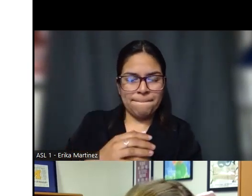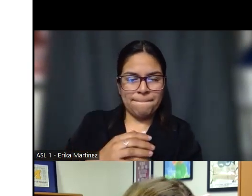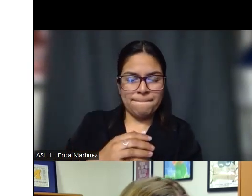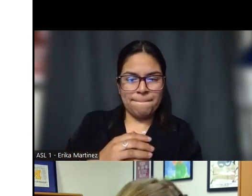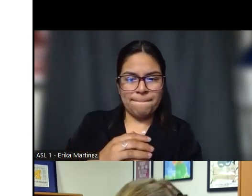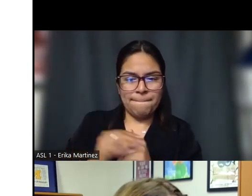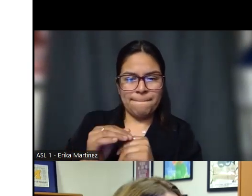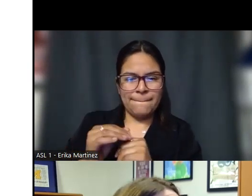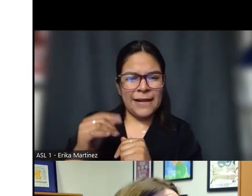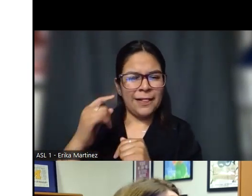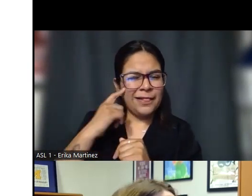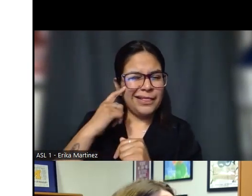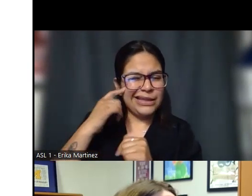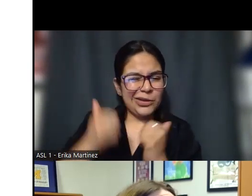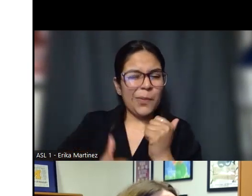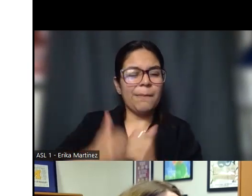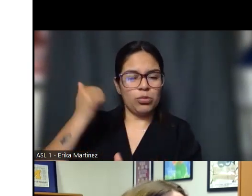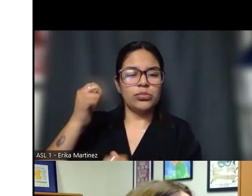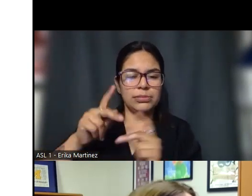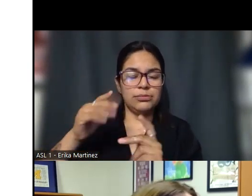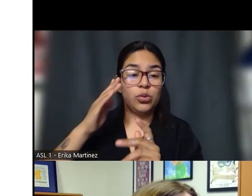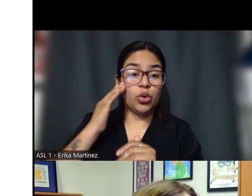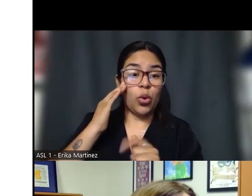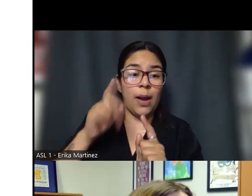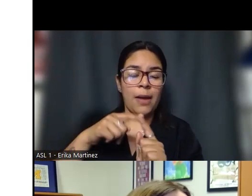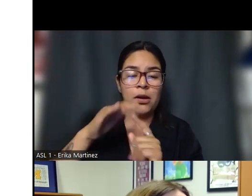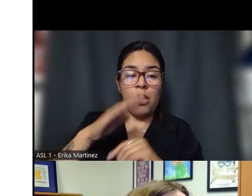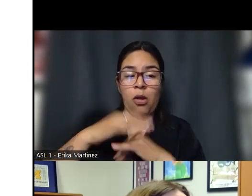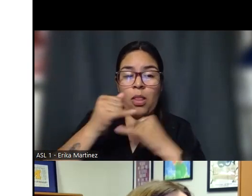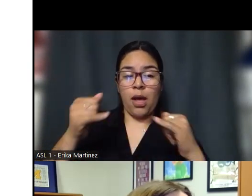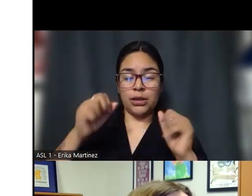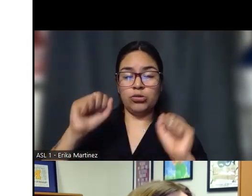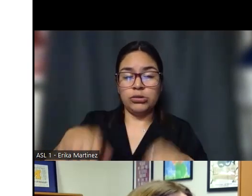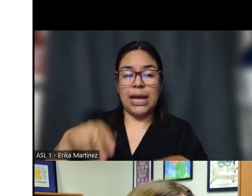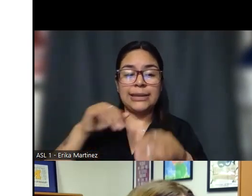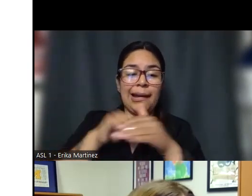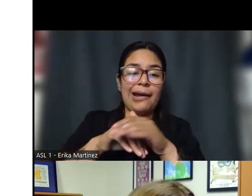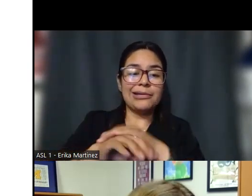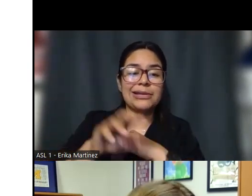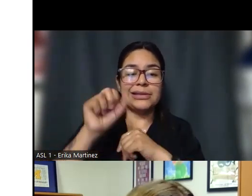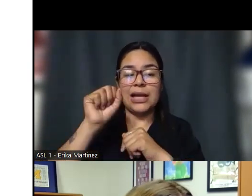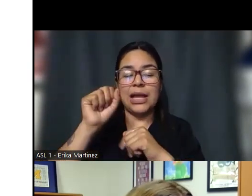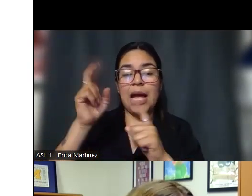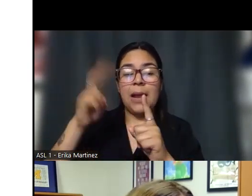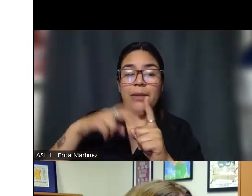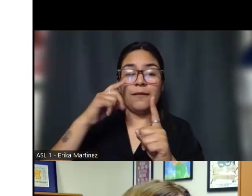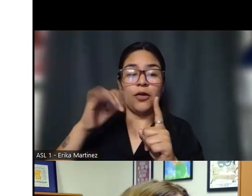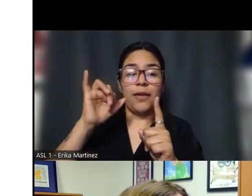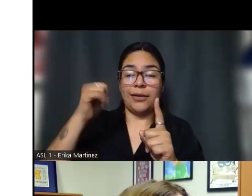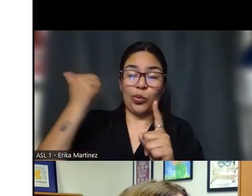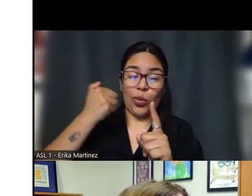I think most people know, but in case you don't, our website, you can go to apply for grants. Next